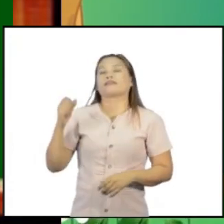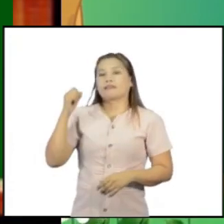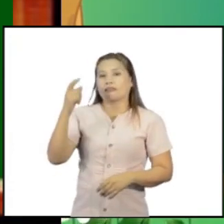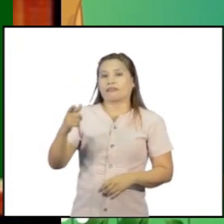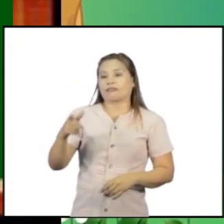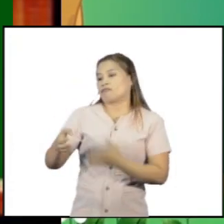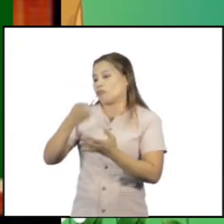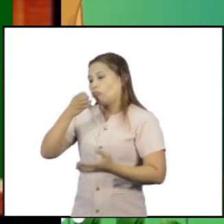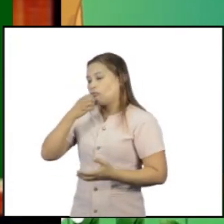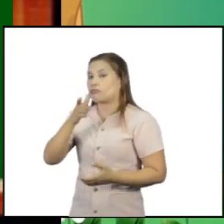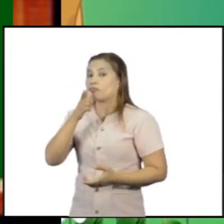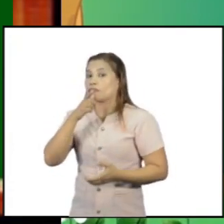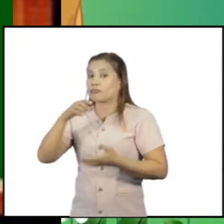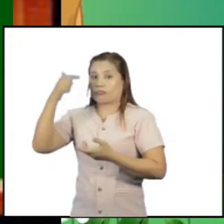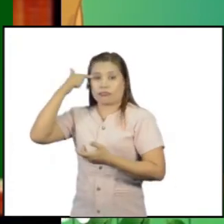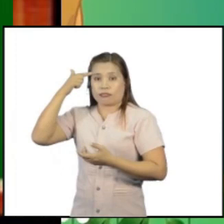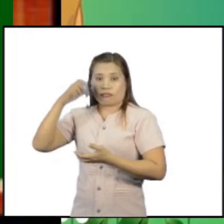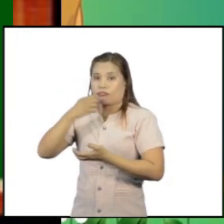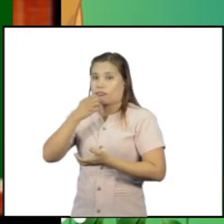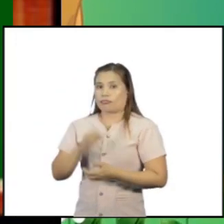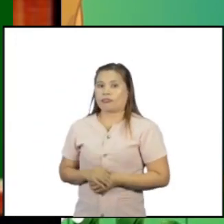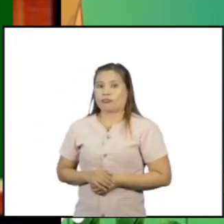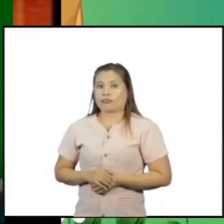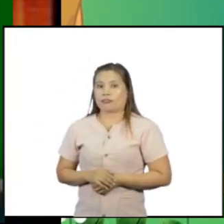ate Gino's lunch.